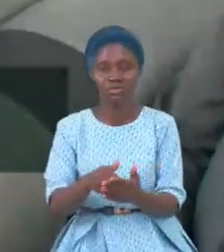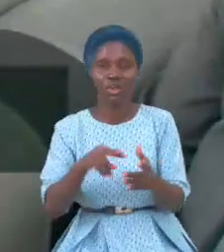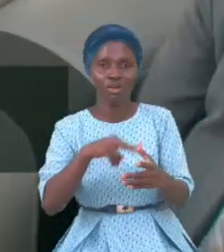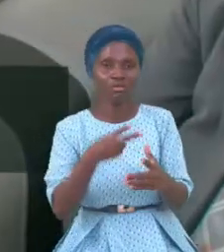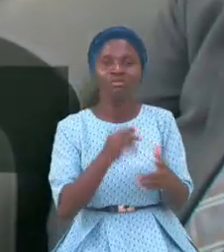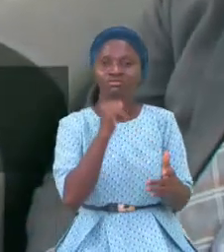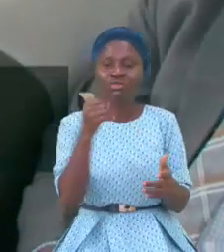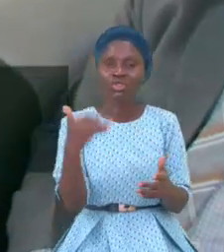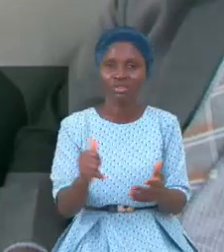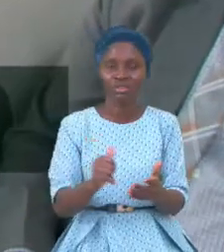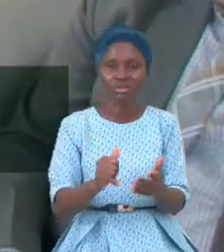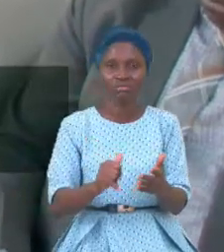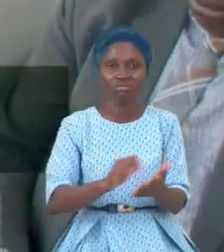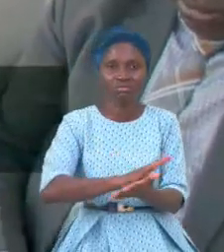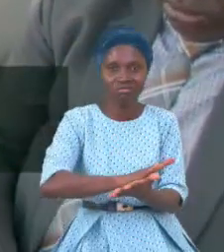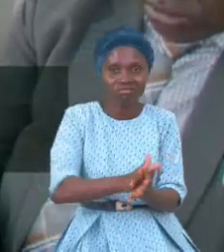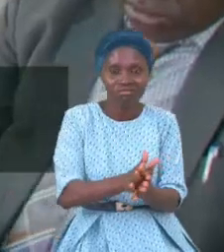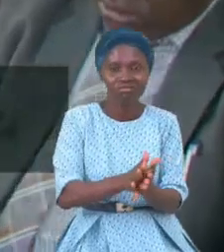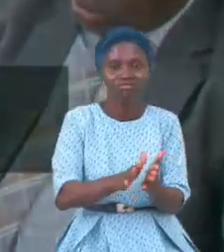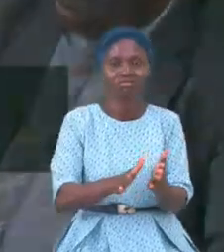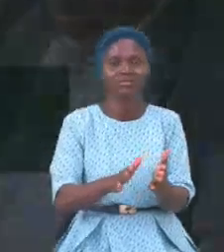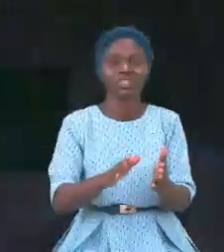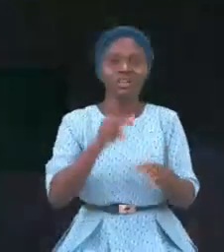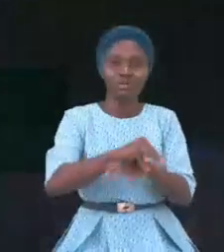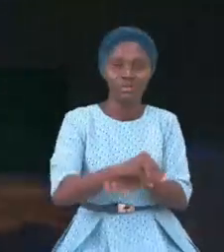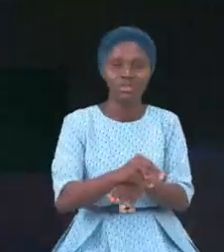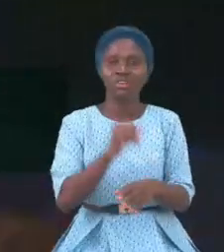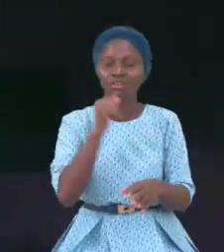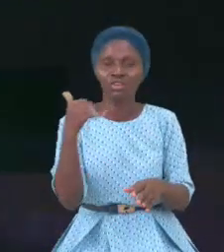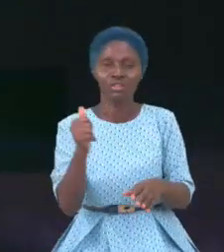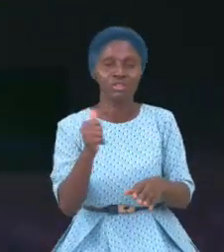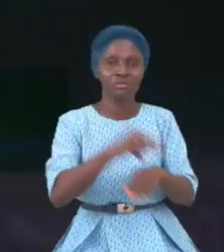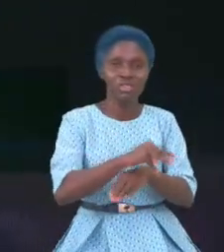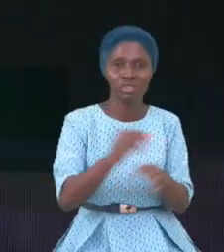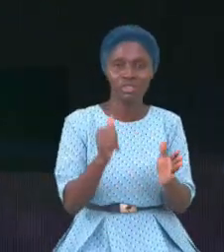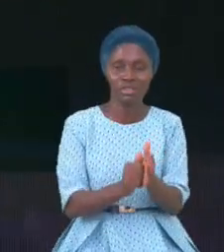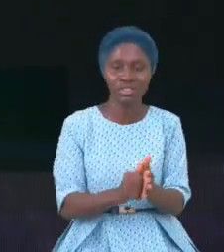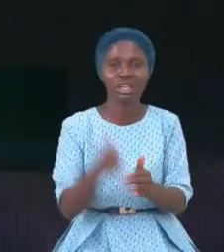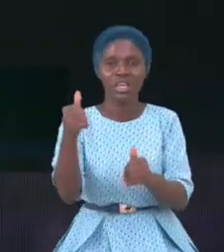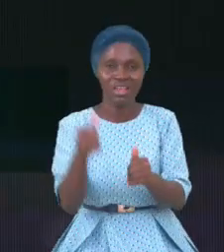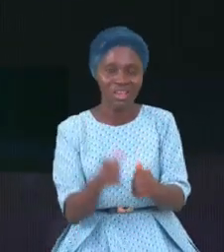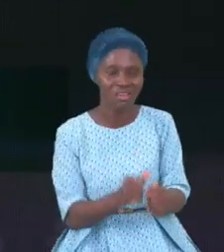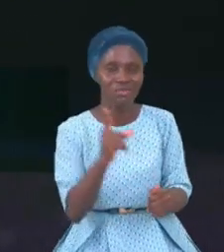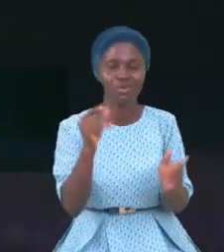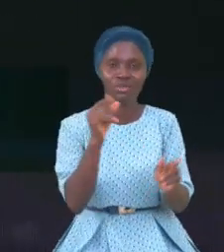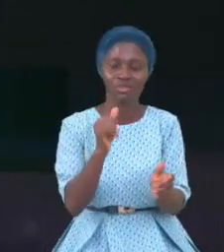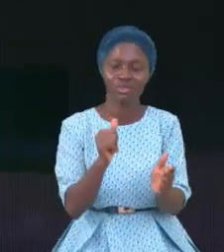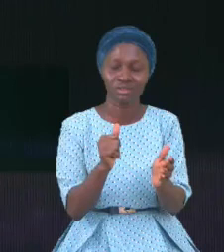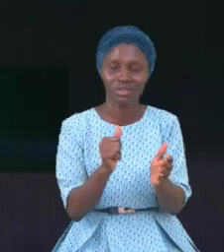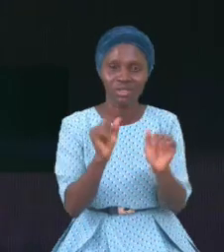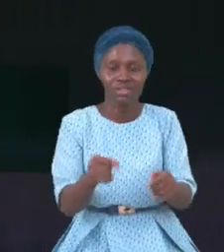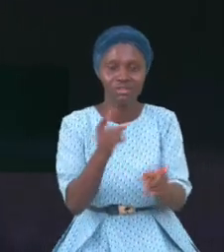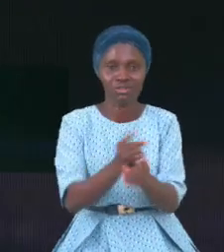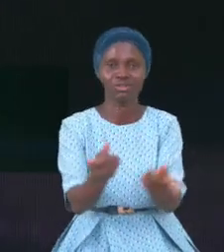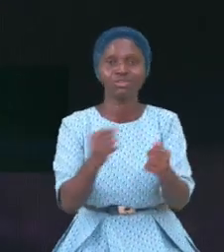trampled ministry. It's not a ministry that, you know, every Dick and Harry will come and trample on. It is a triumphant